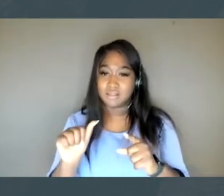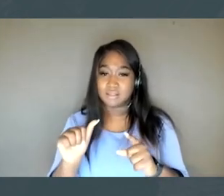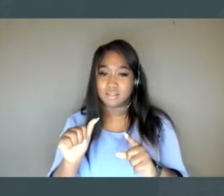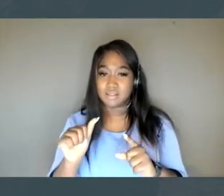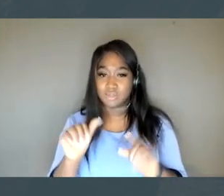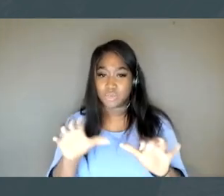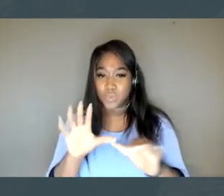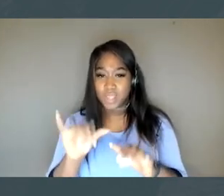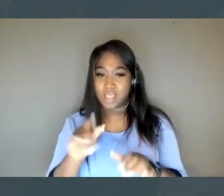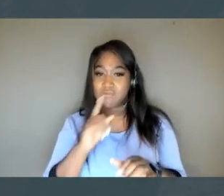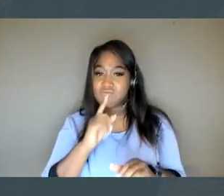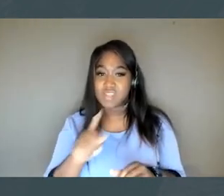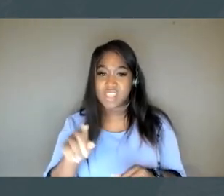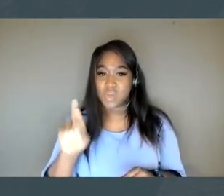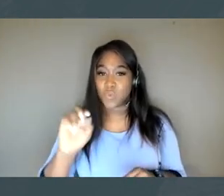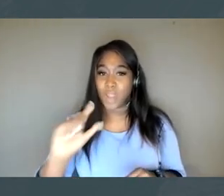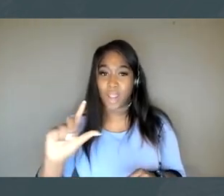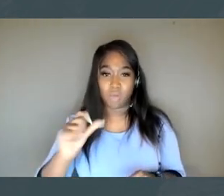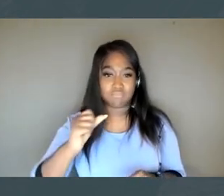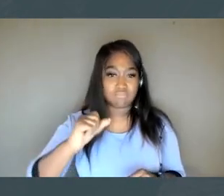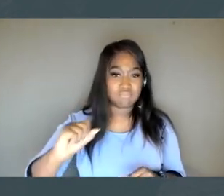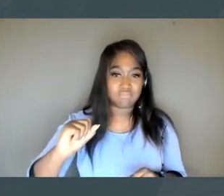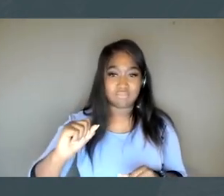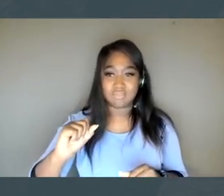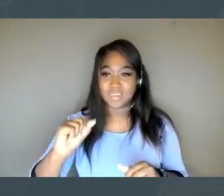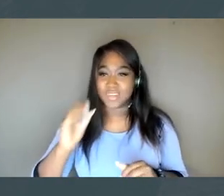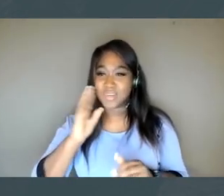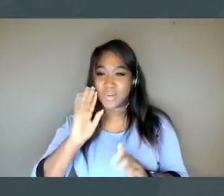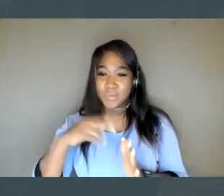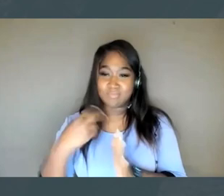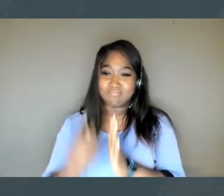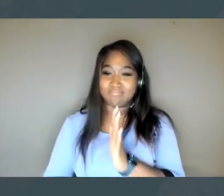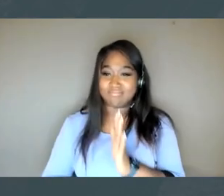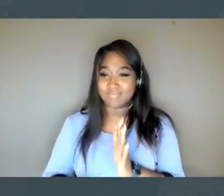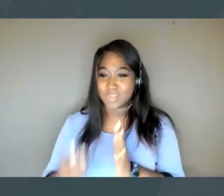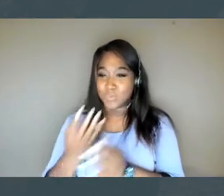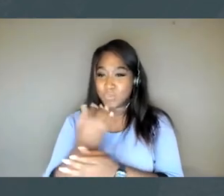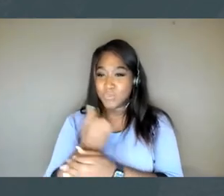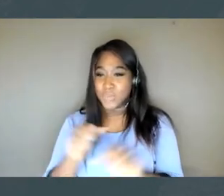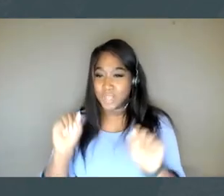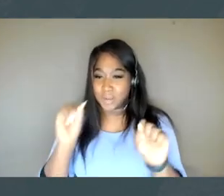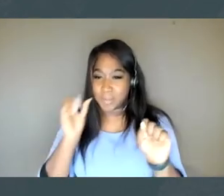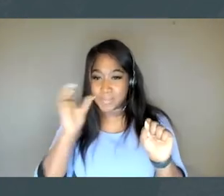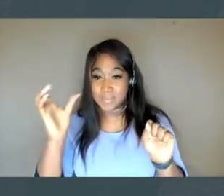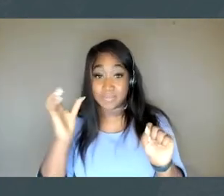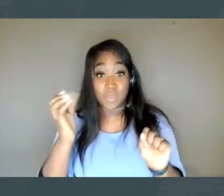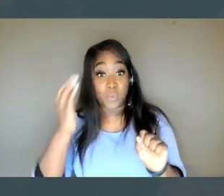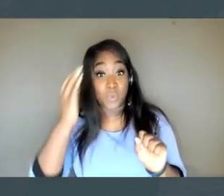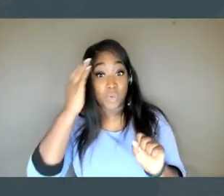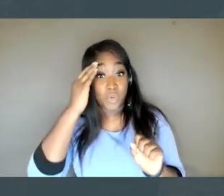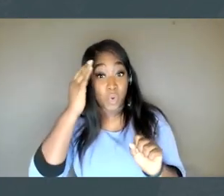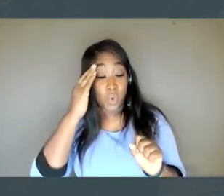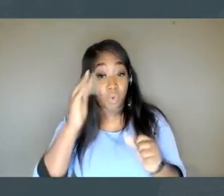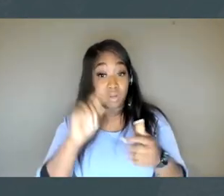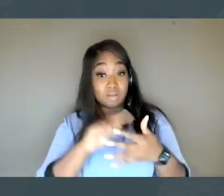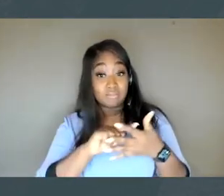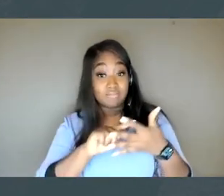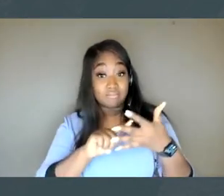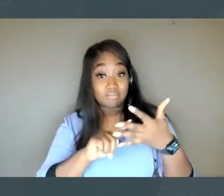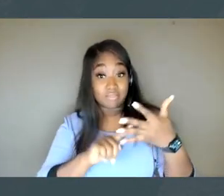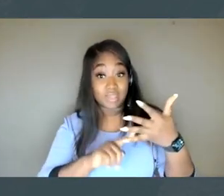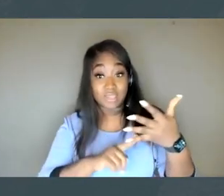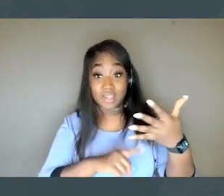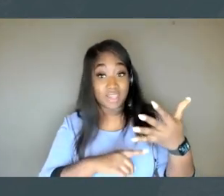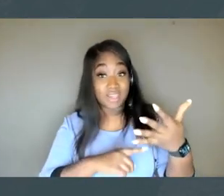radical, of freedom. You know that the discipline and the disciplines do not work in